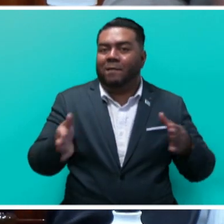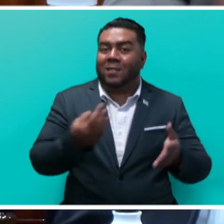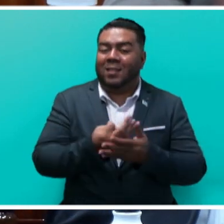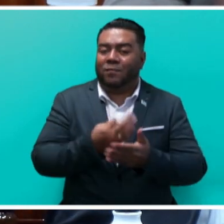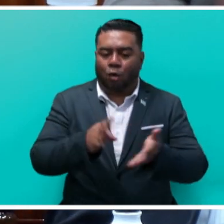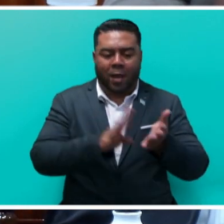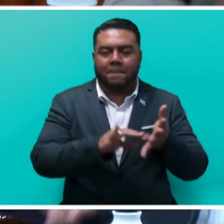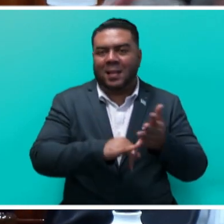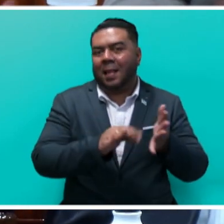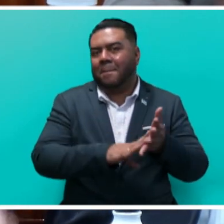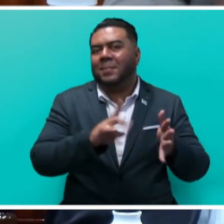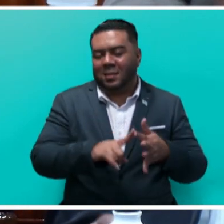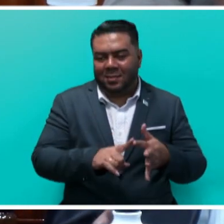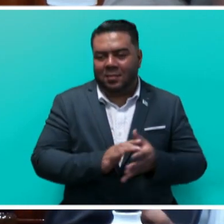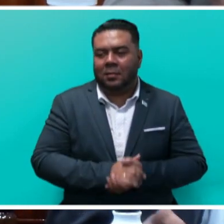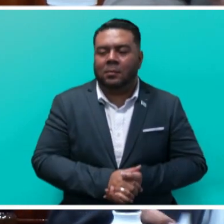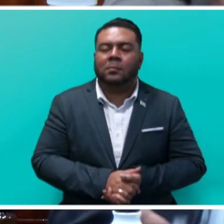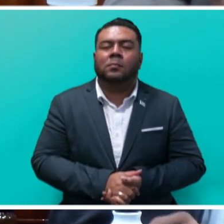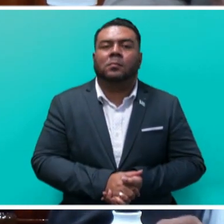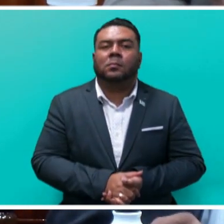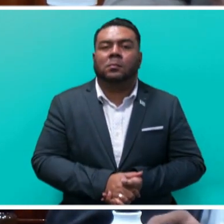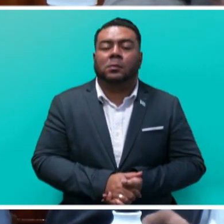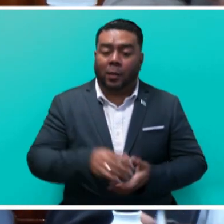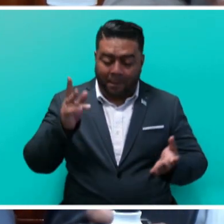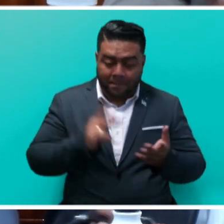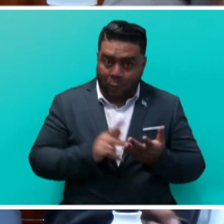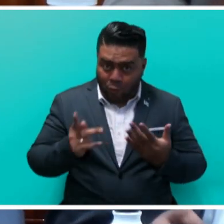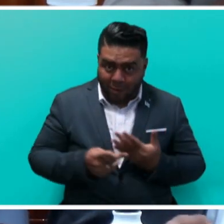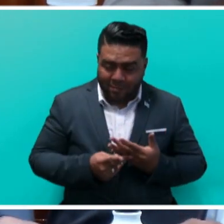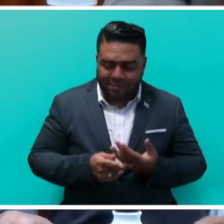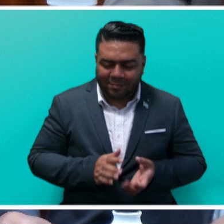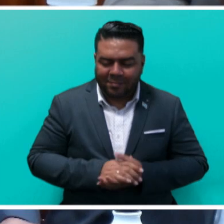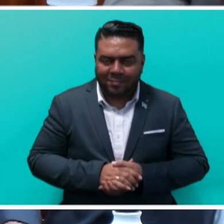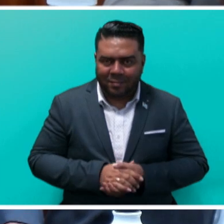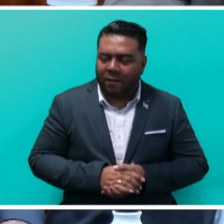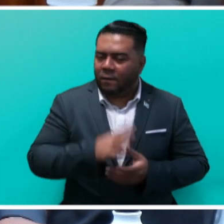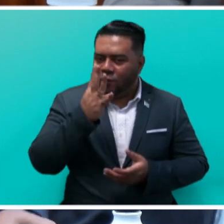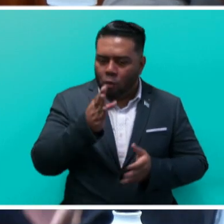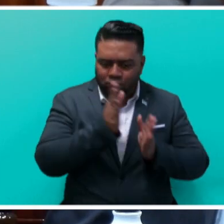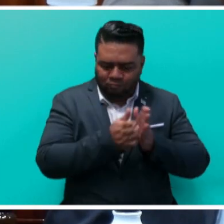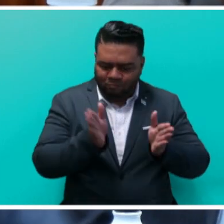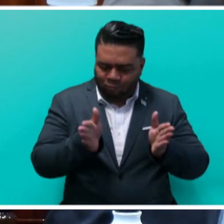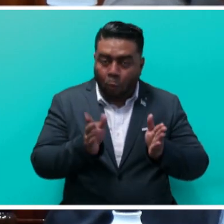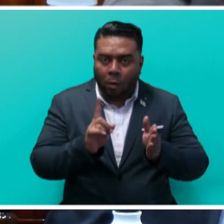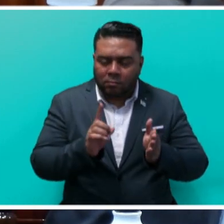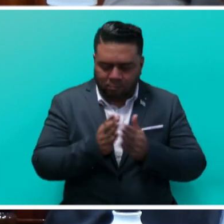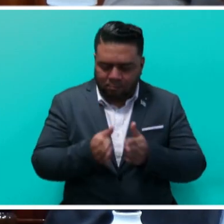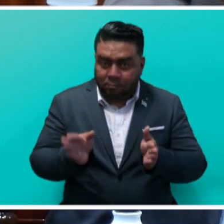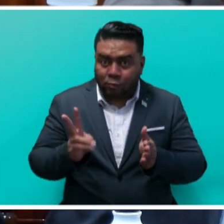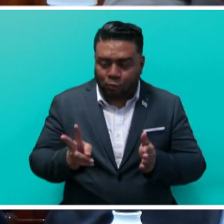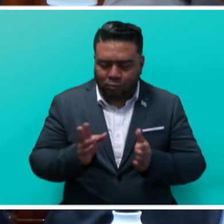MSMEs. So the project, Mr. Speaker, was in 4 phases. Phase 1